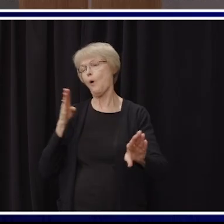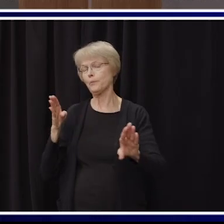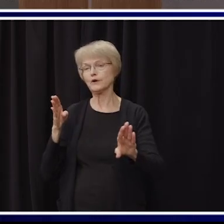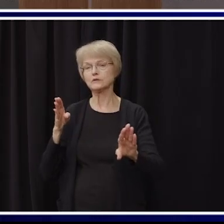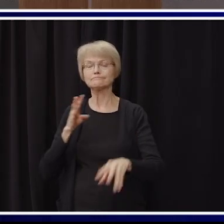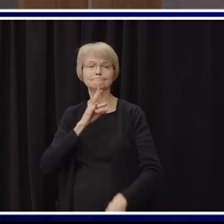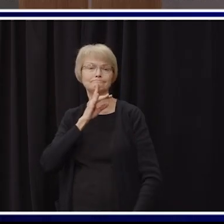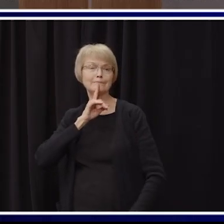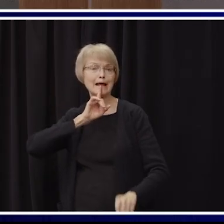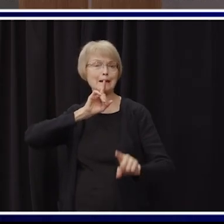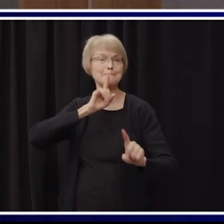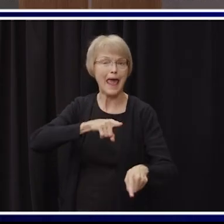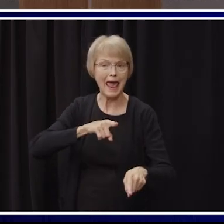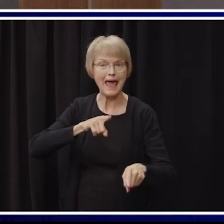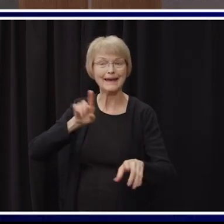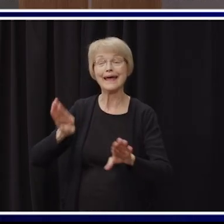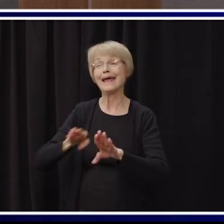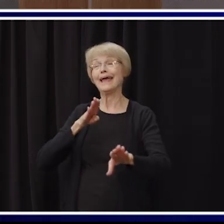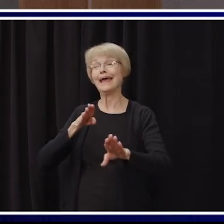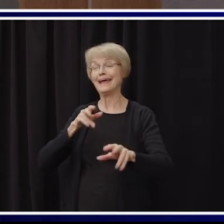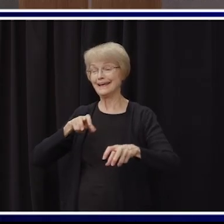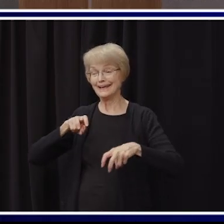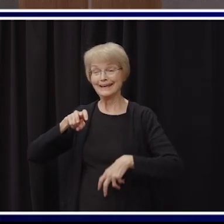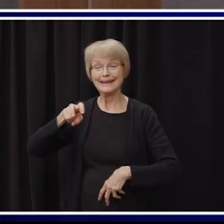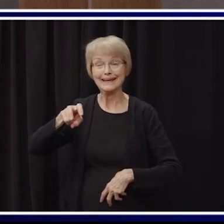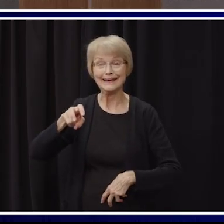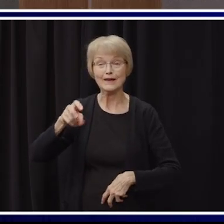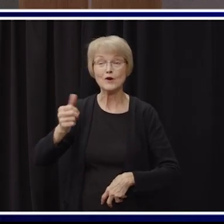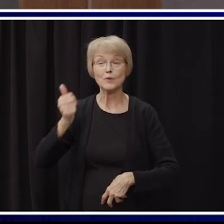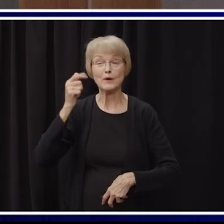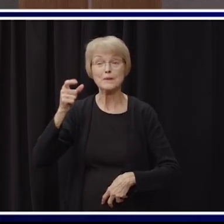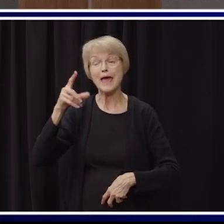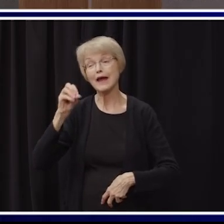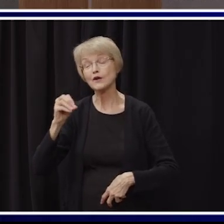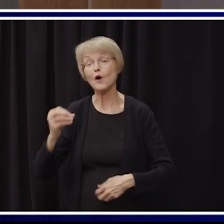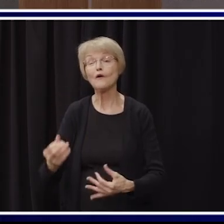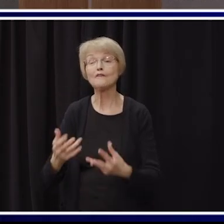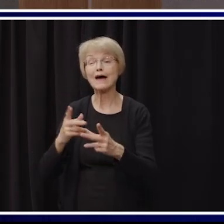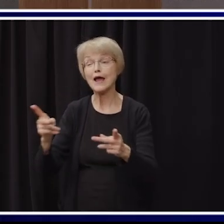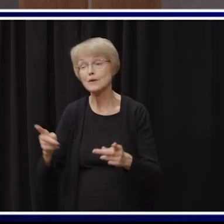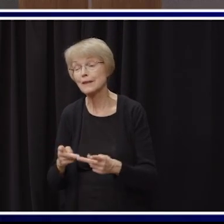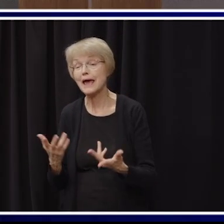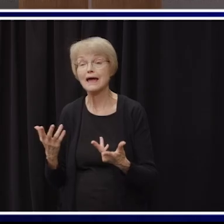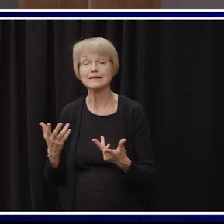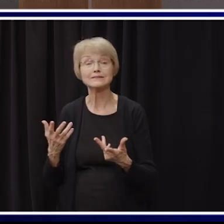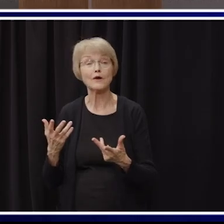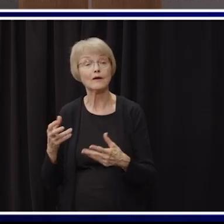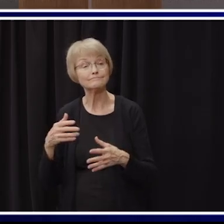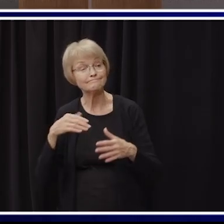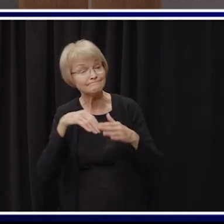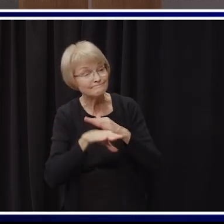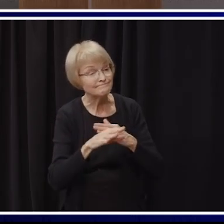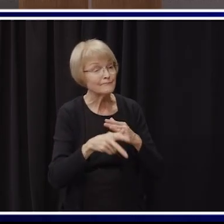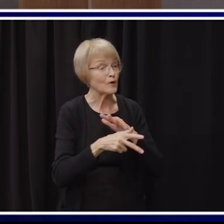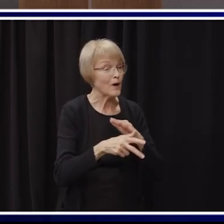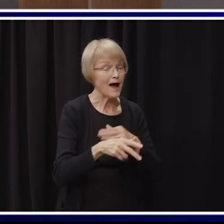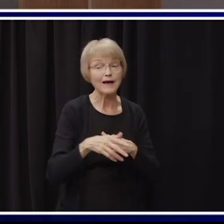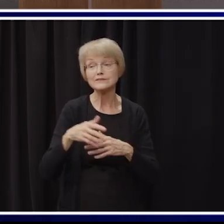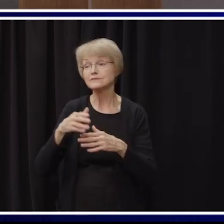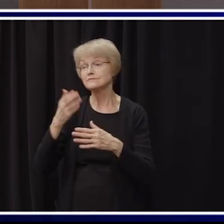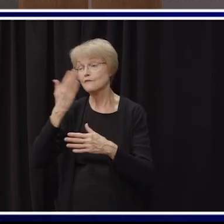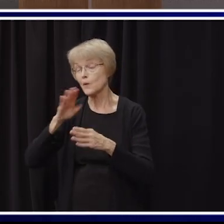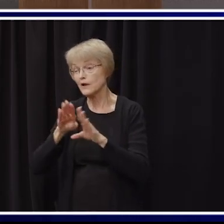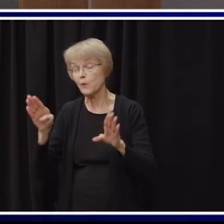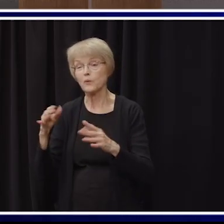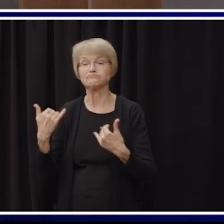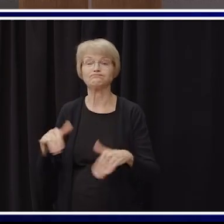give a command, and he could go out to his rear patio where the fireplace was, or go out to his garage or through the front door. So advancements